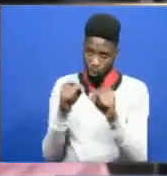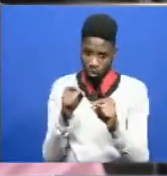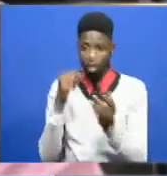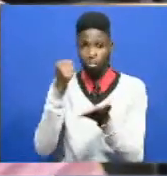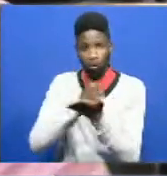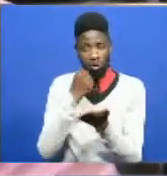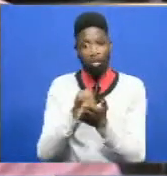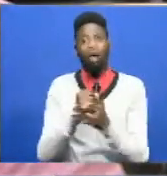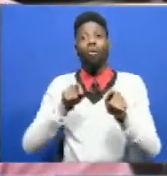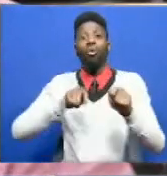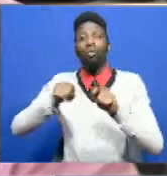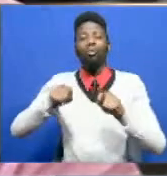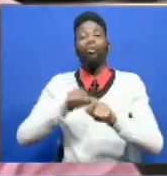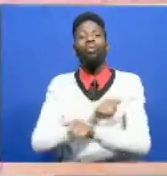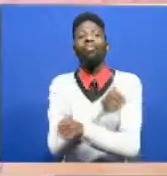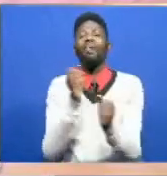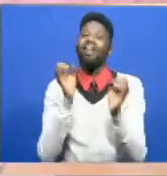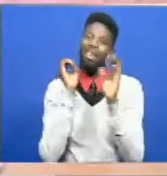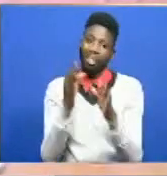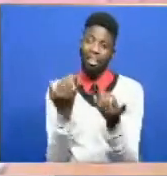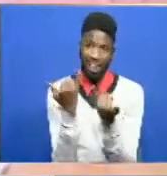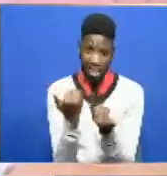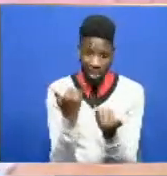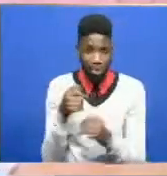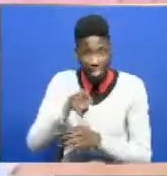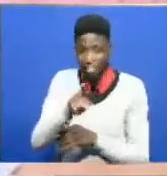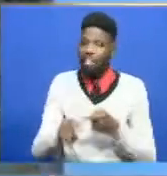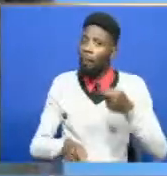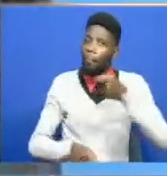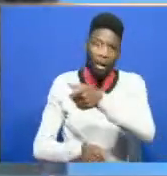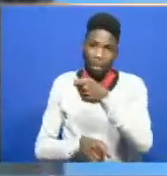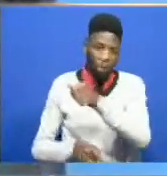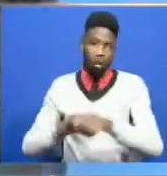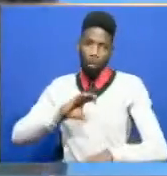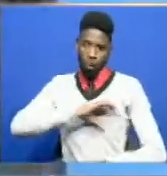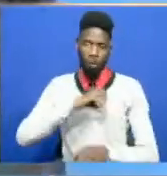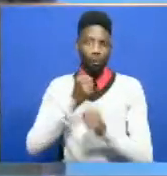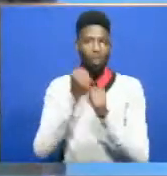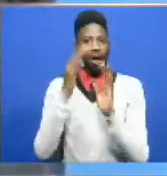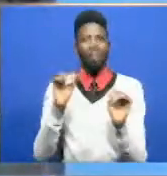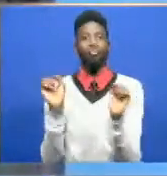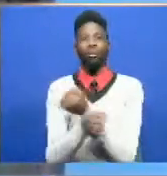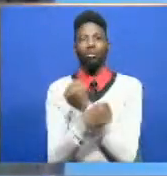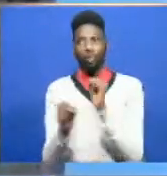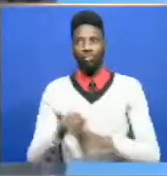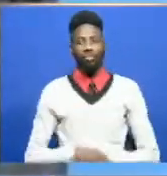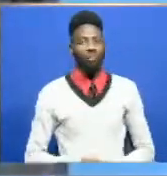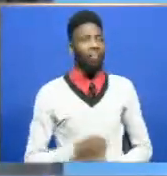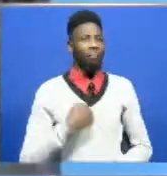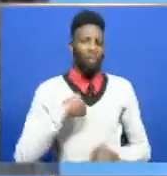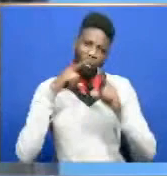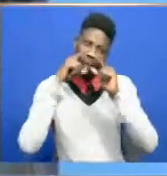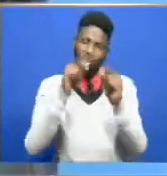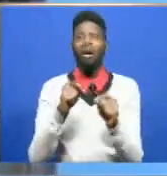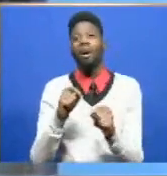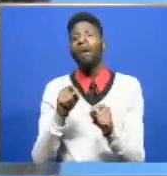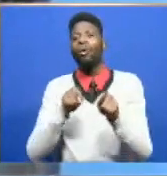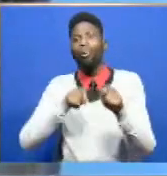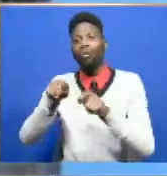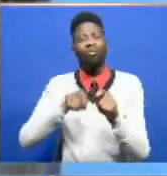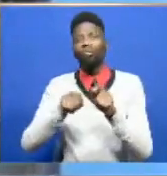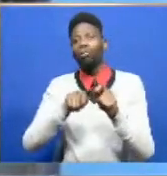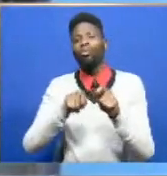no longer meet its obligation of paying its employees. This is why I'm saying this mismanagement. How do you plan strategically to